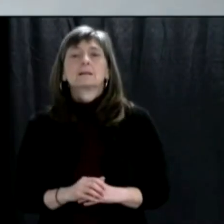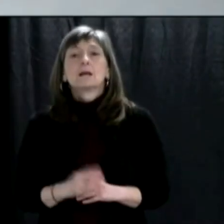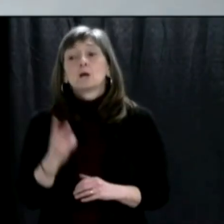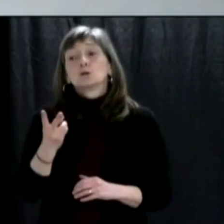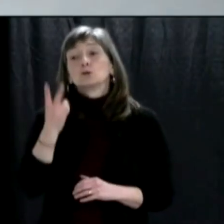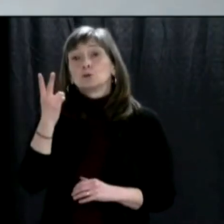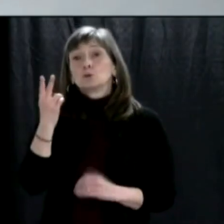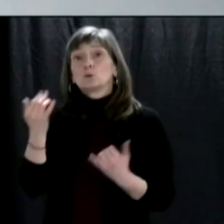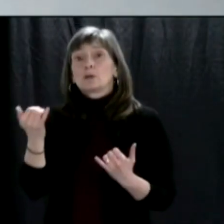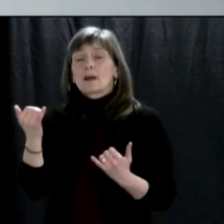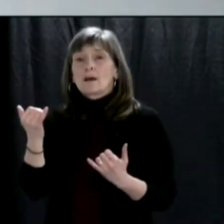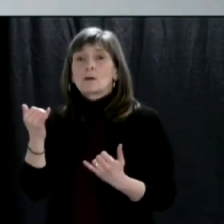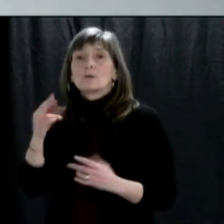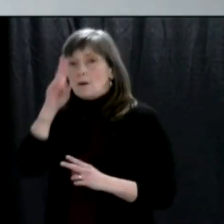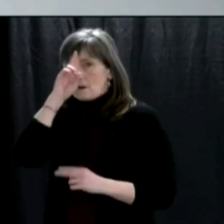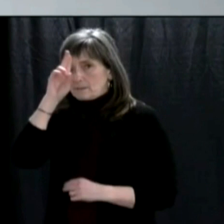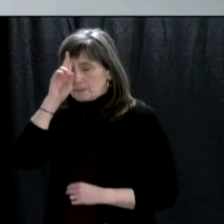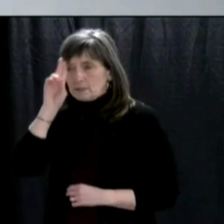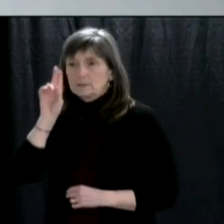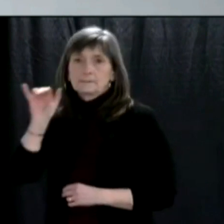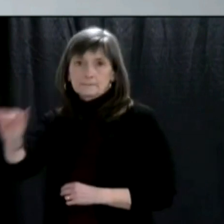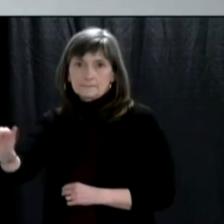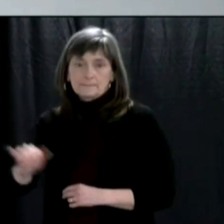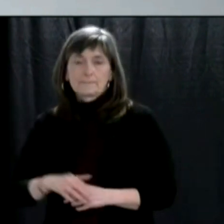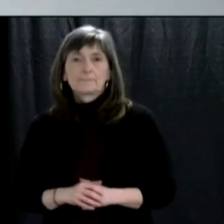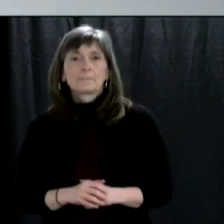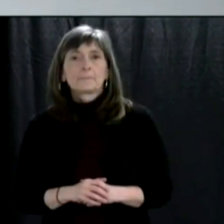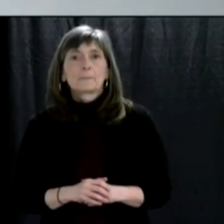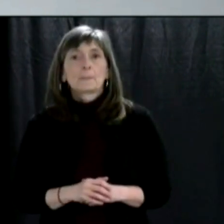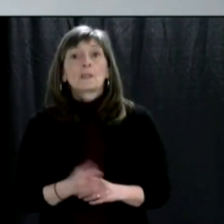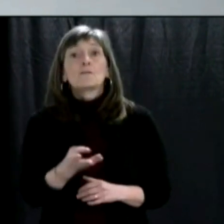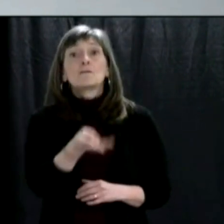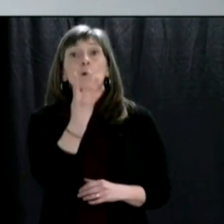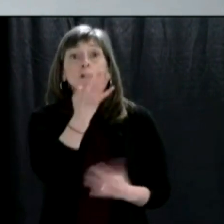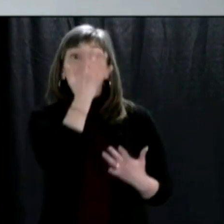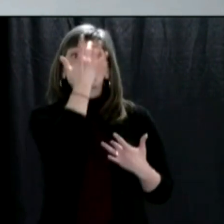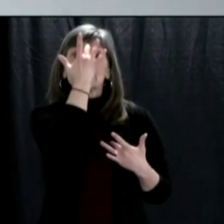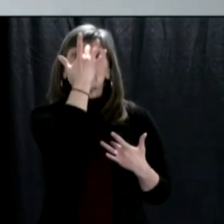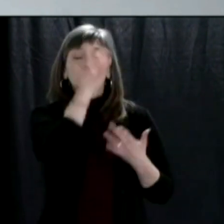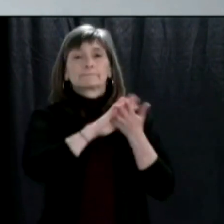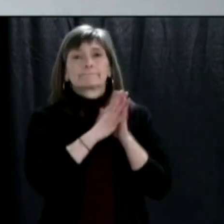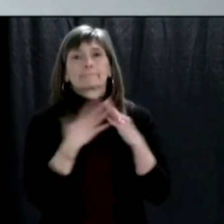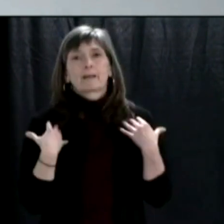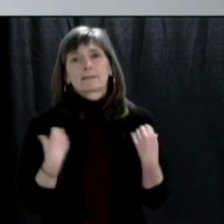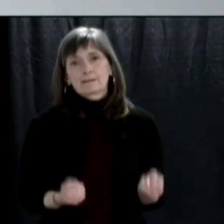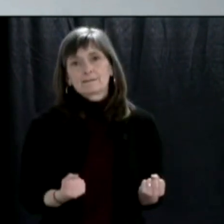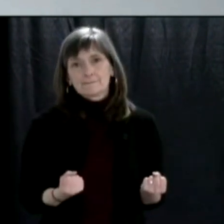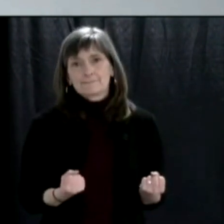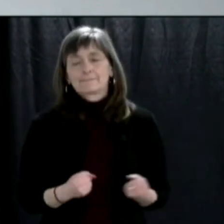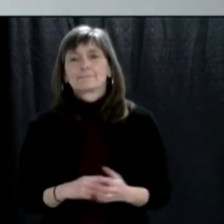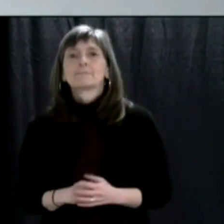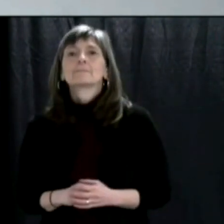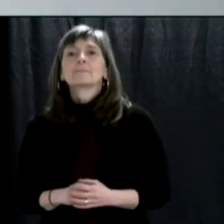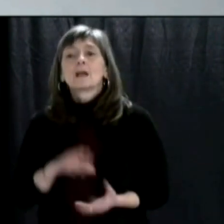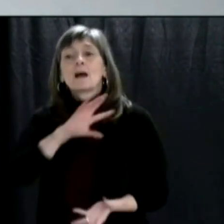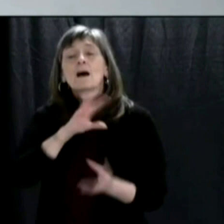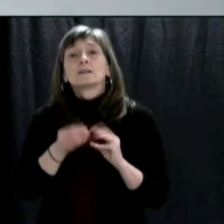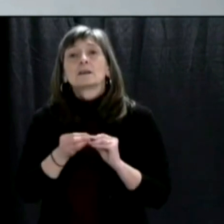admitted to hospital due to the virus. 4 people have now recovered. In total, we have